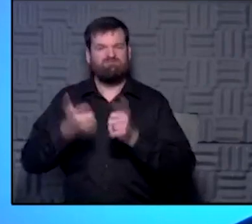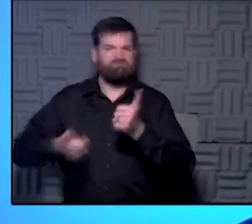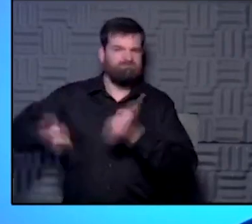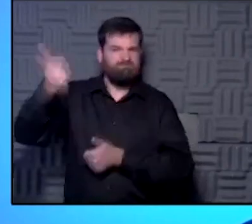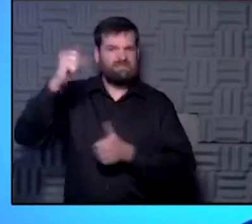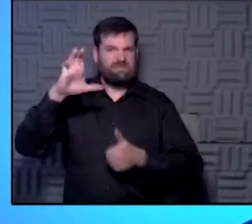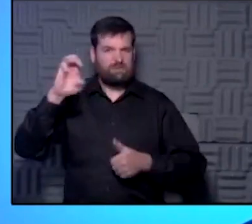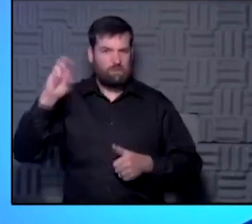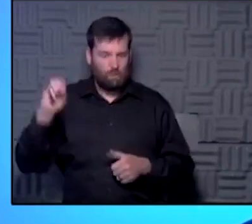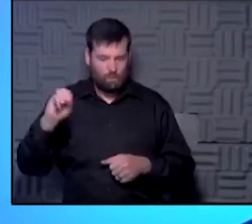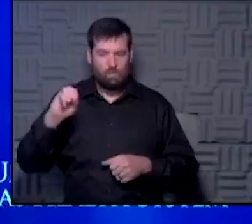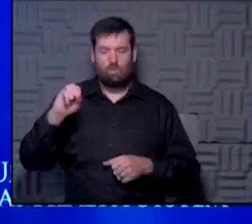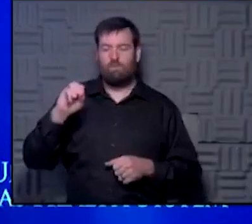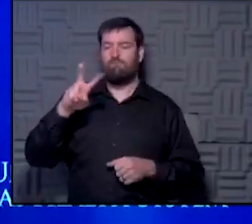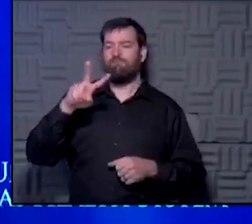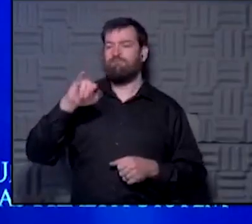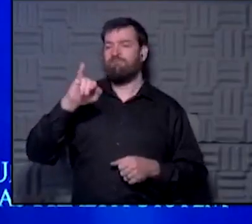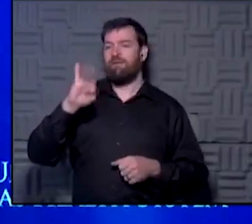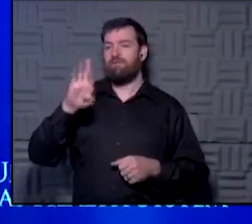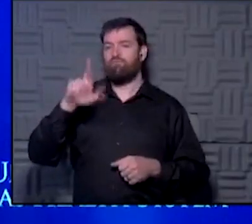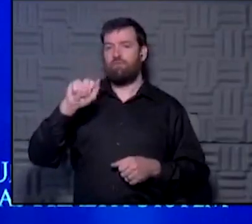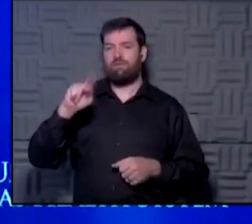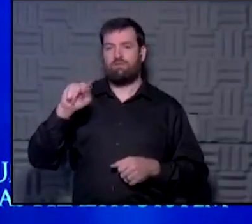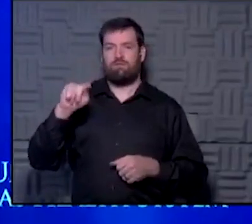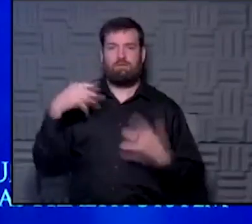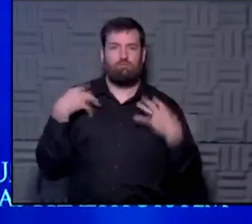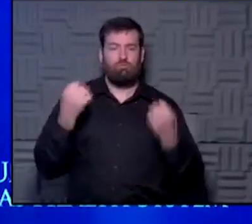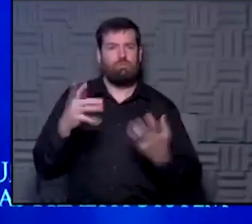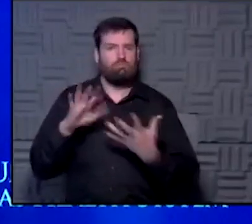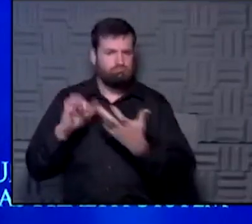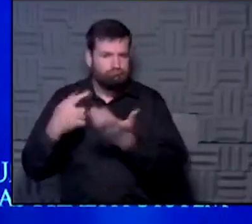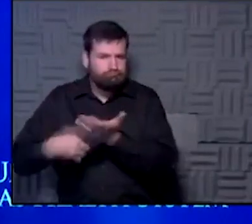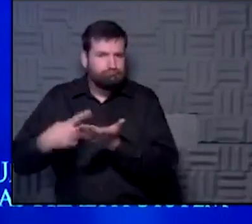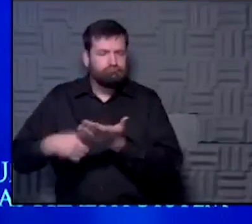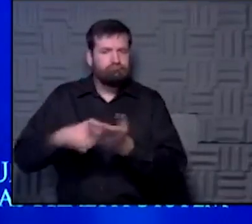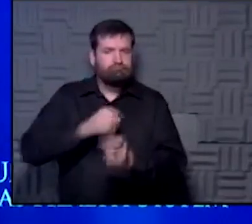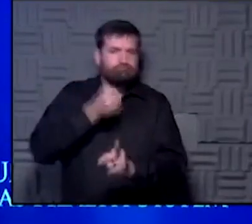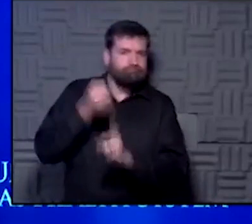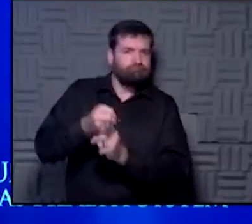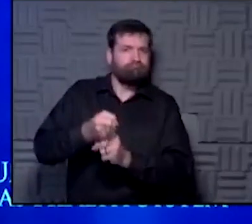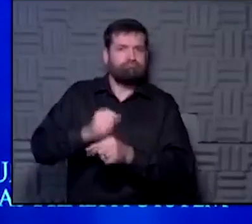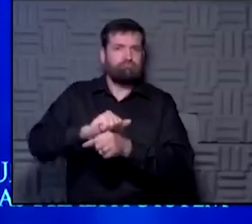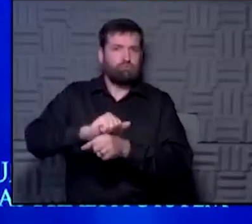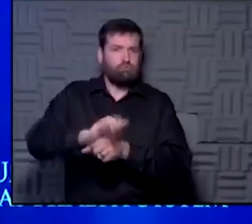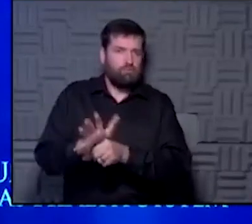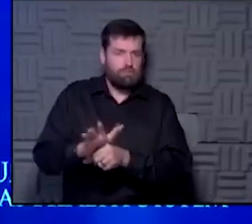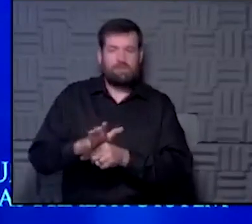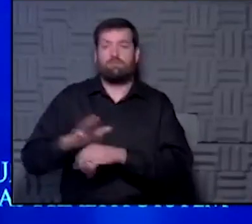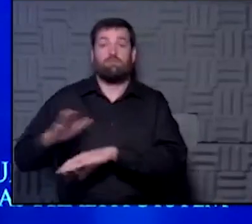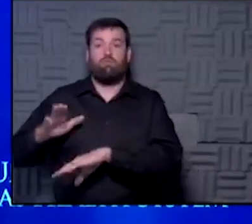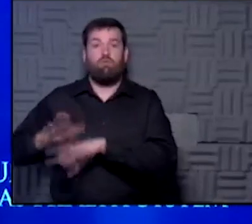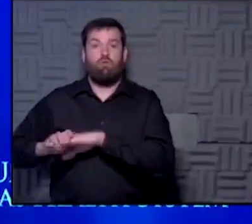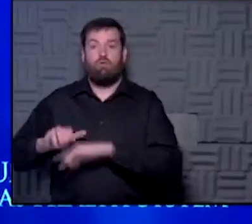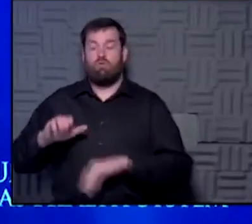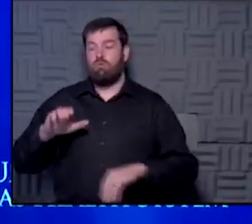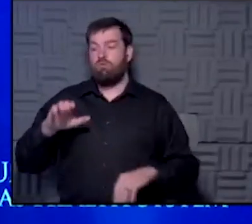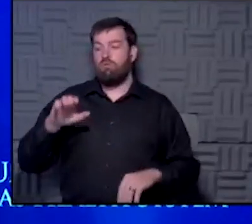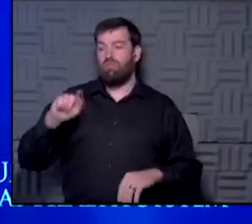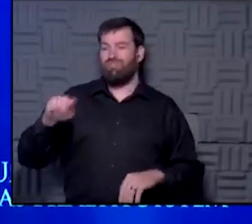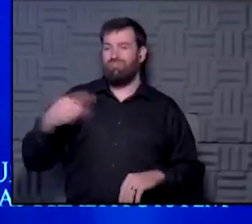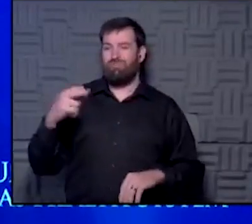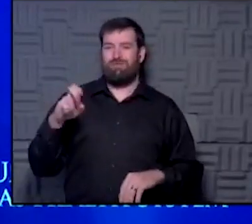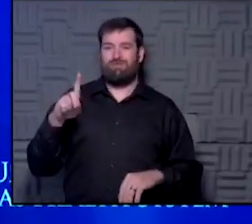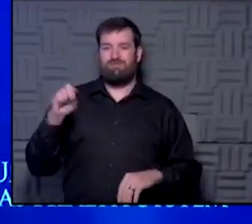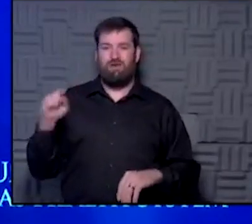And we welcome them all. We've lots to talk about the impact of COVID-19 on the Dotte, including death disparities, which